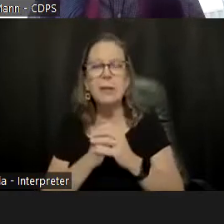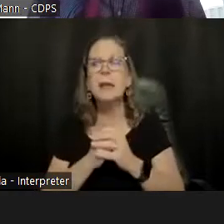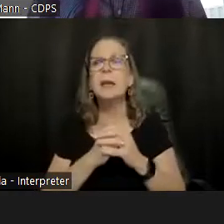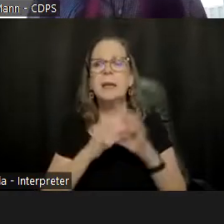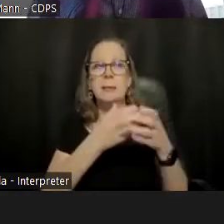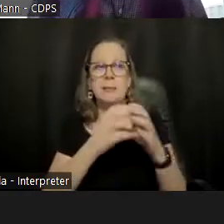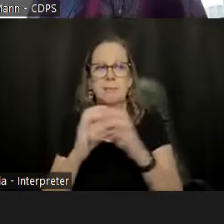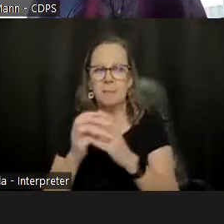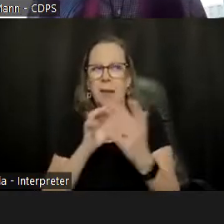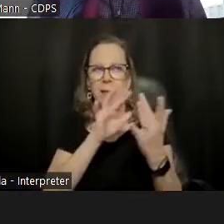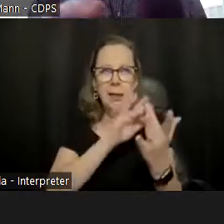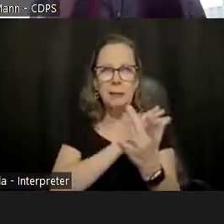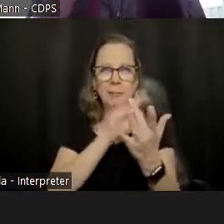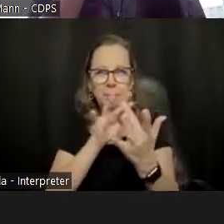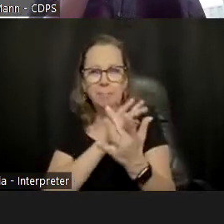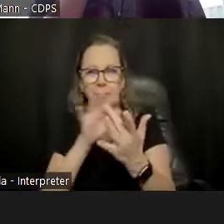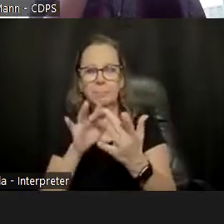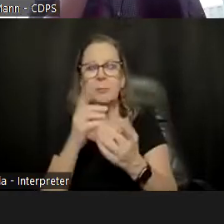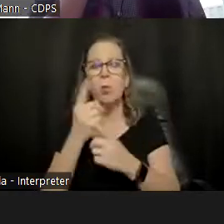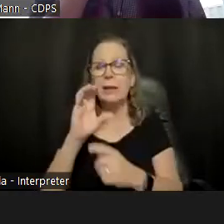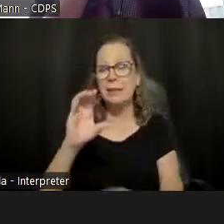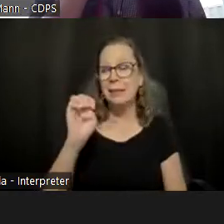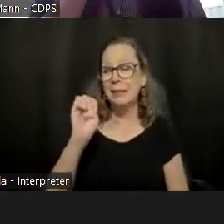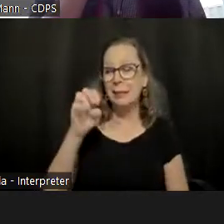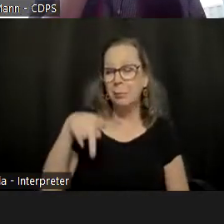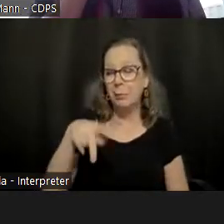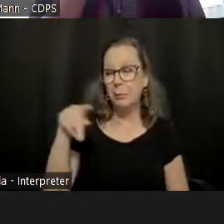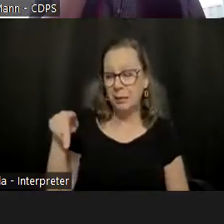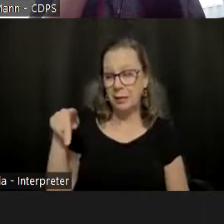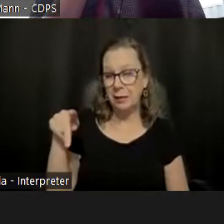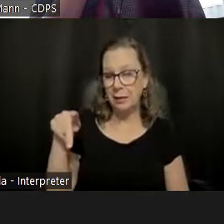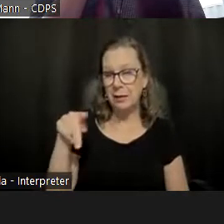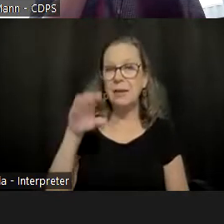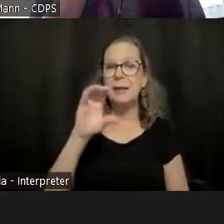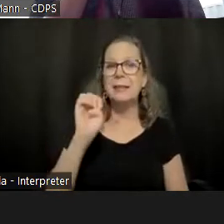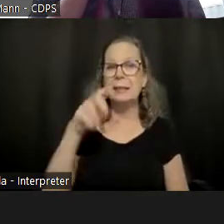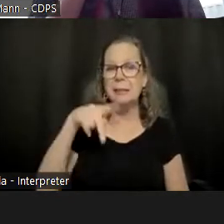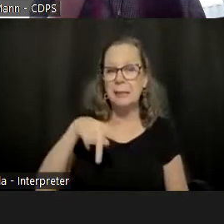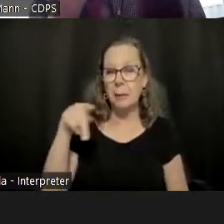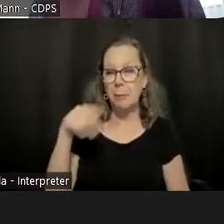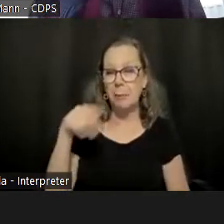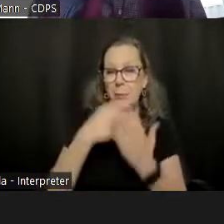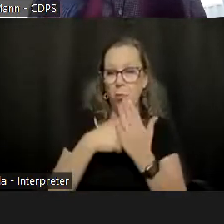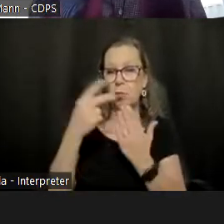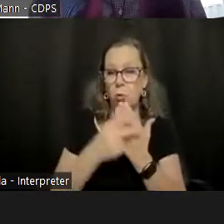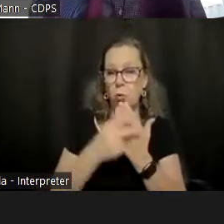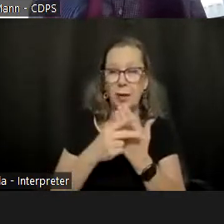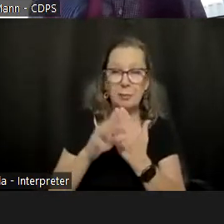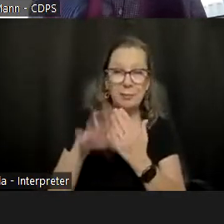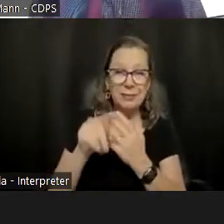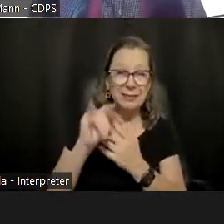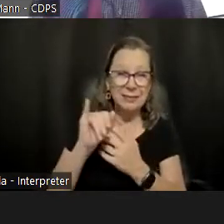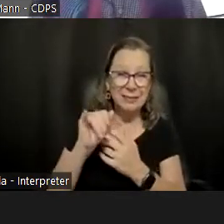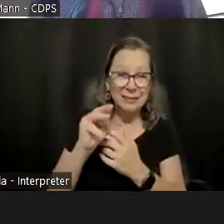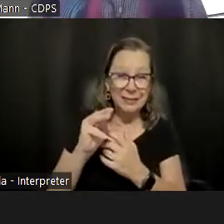another one, the CEPP, the SEP program. Tim, if you'll help me on what